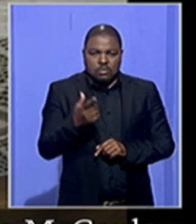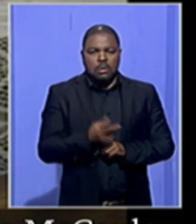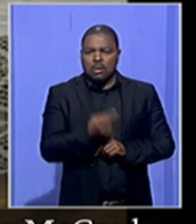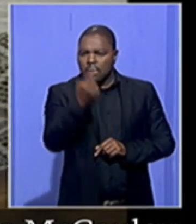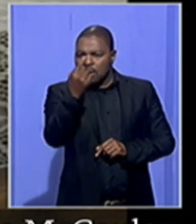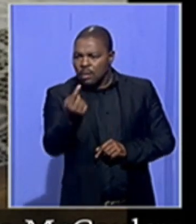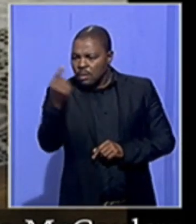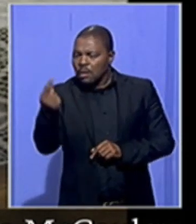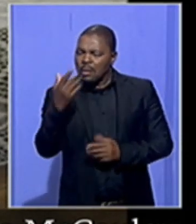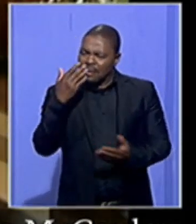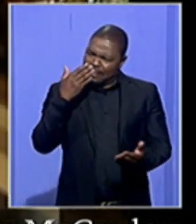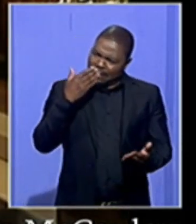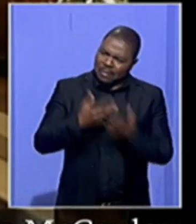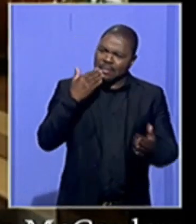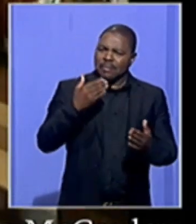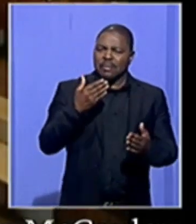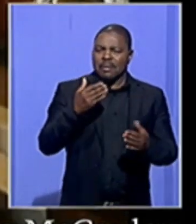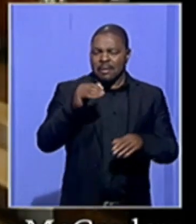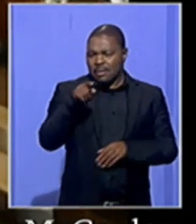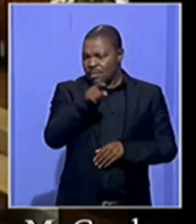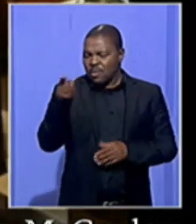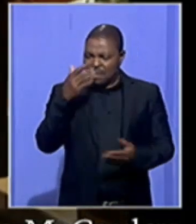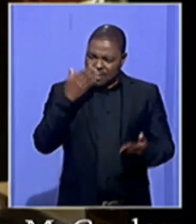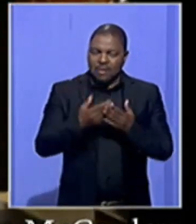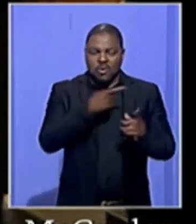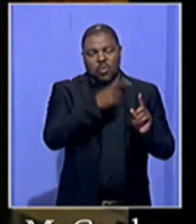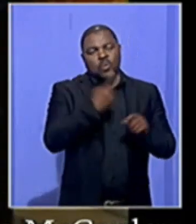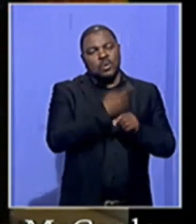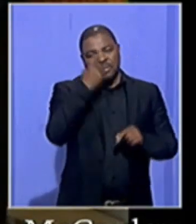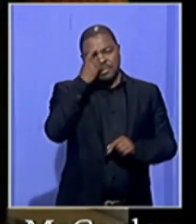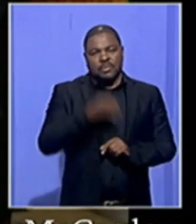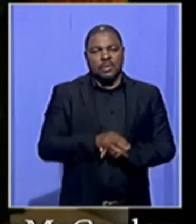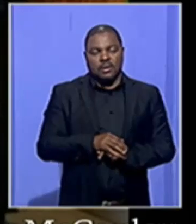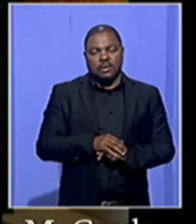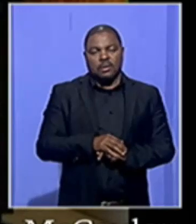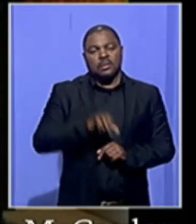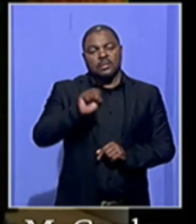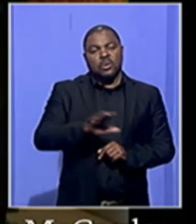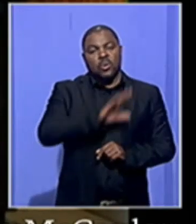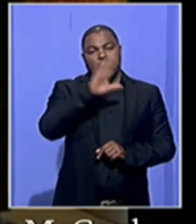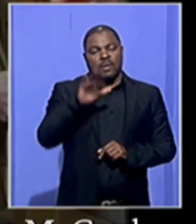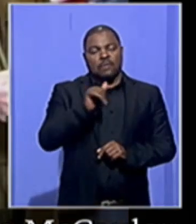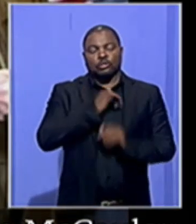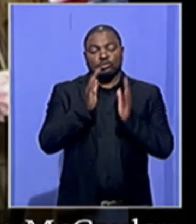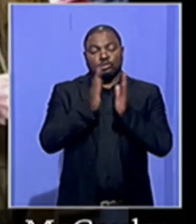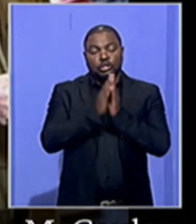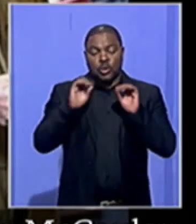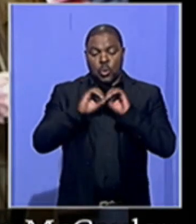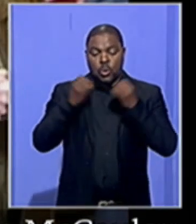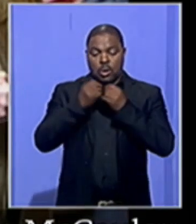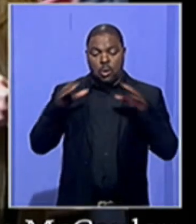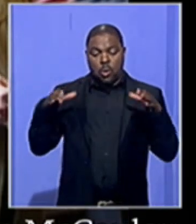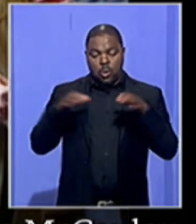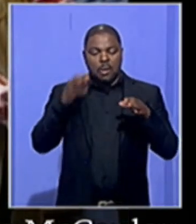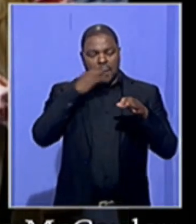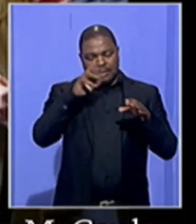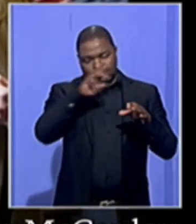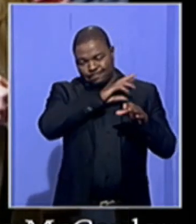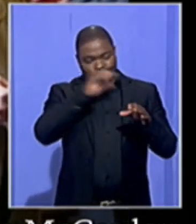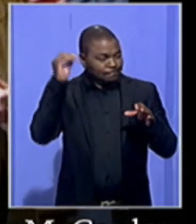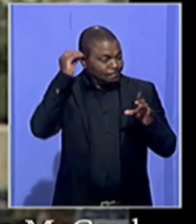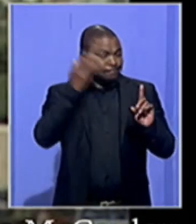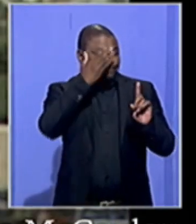individual, always had faith in people. Khotla ya dikereke ya Afrika Borwa ya re e tlile go mo gopola jaaka motho yo a